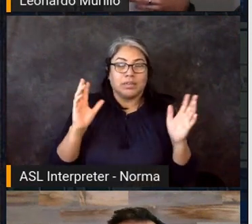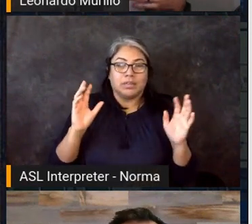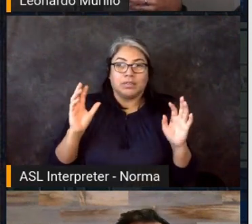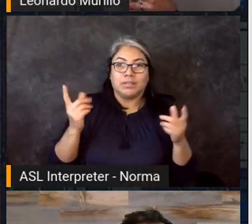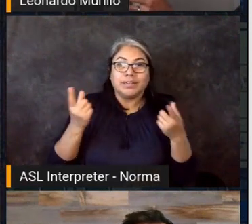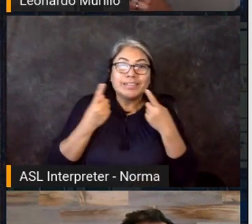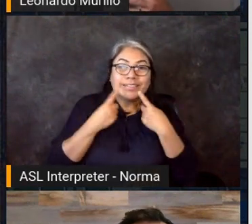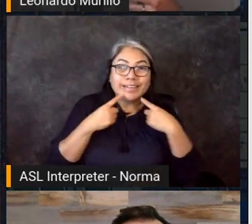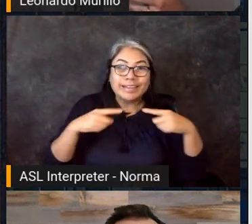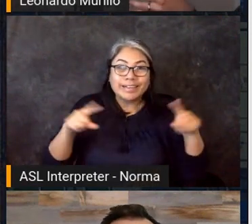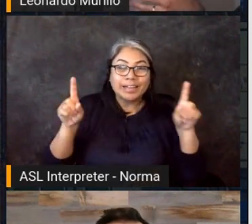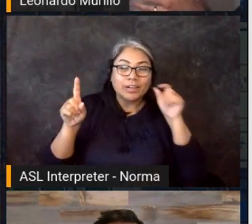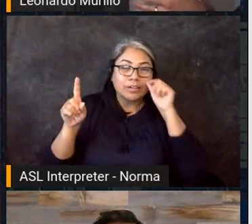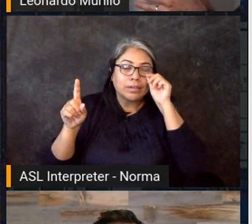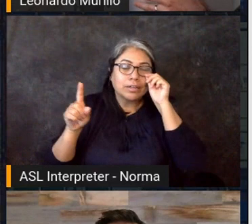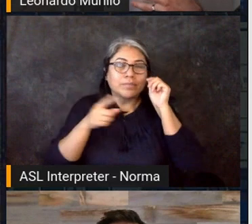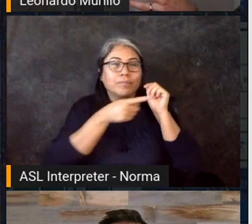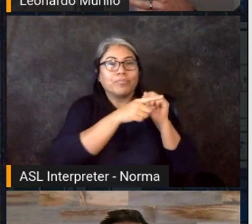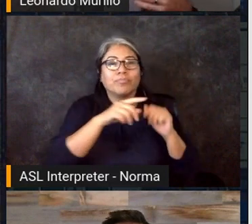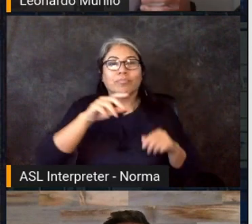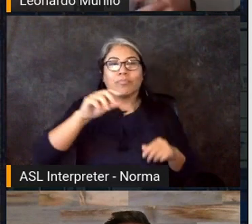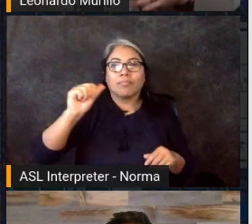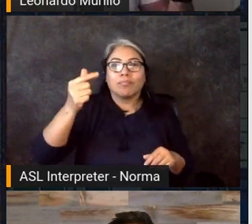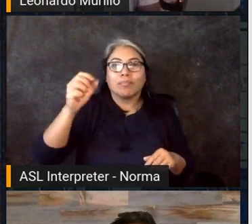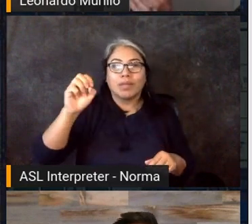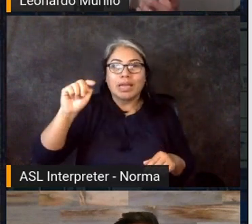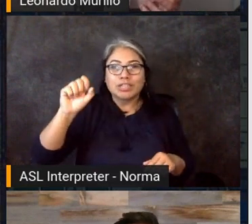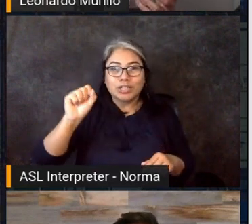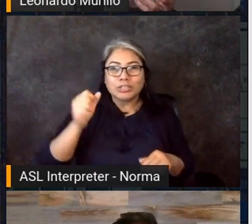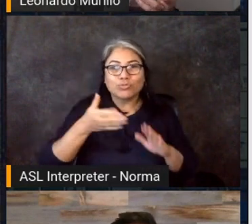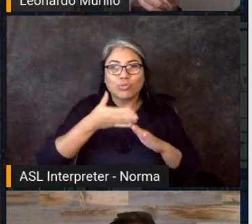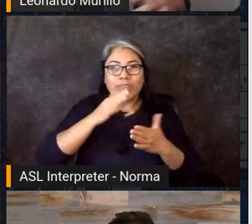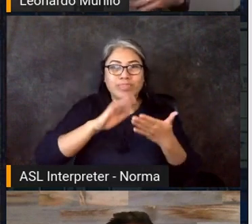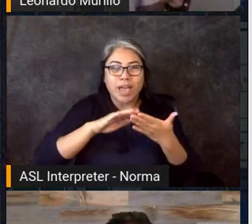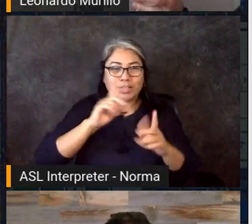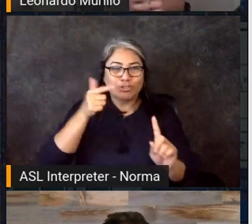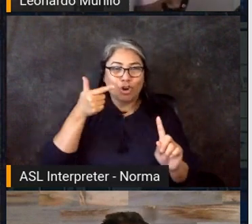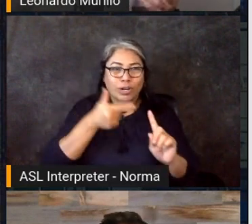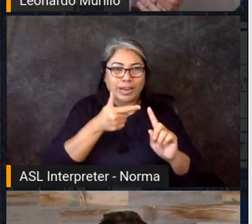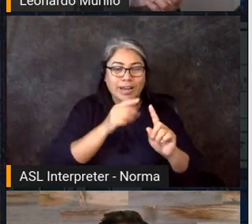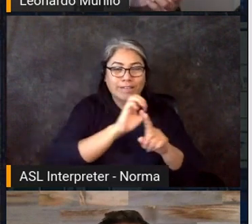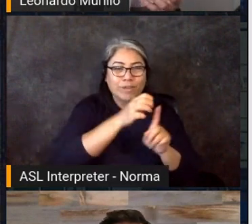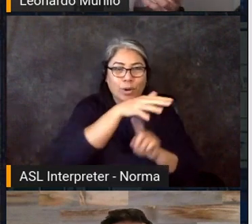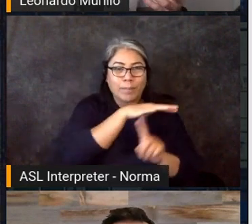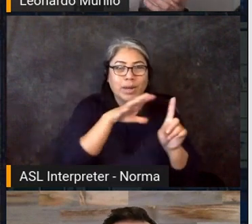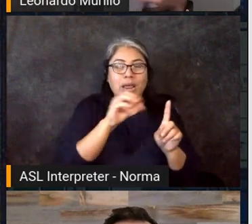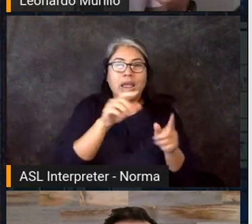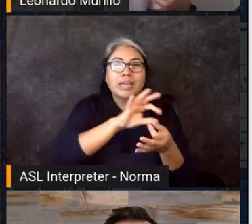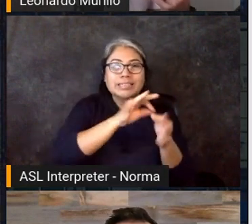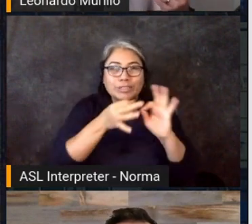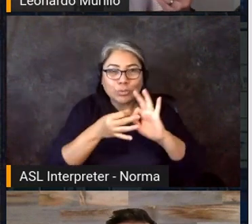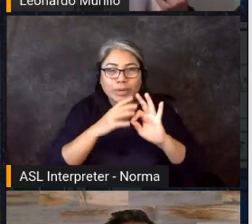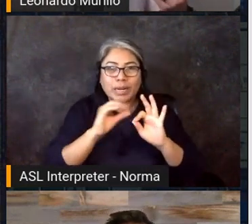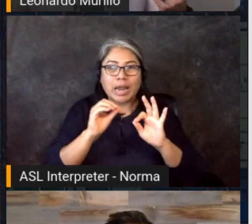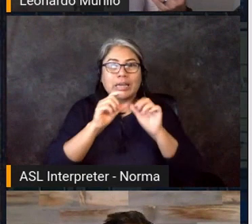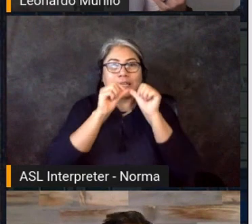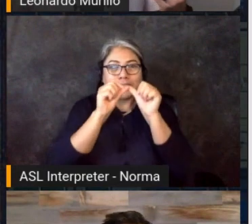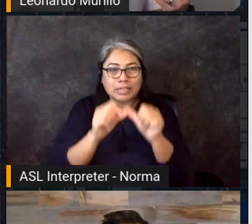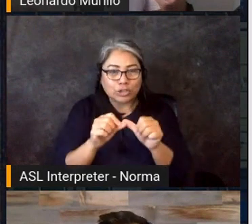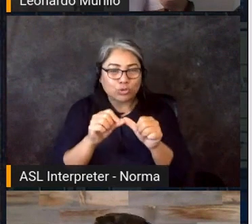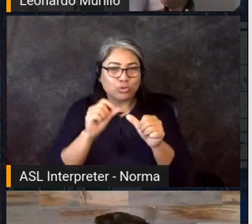by agents running in a target environment, and it's interpreted and continuously reconciled is what really